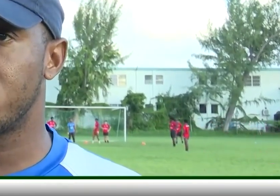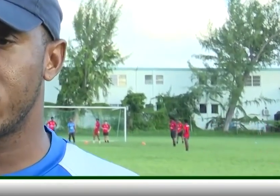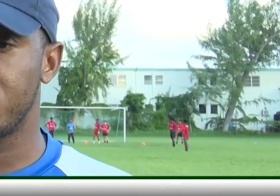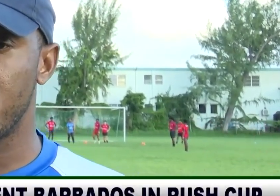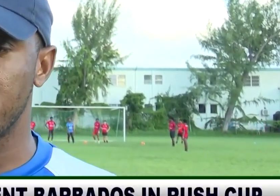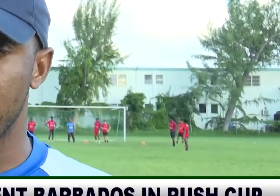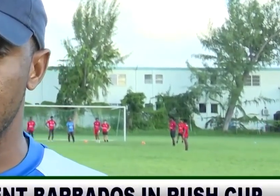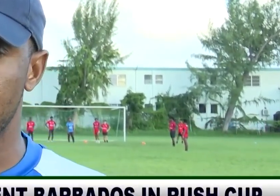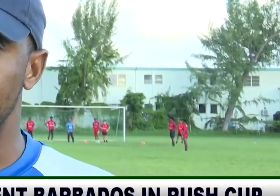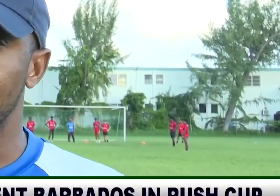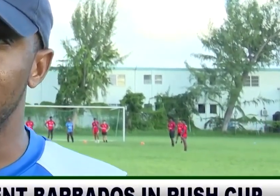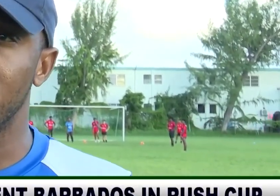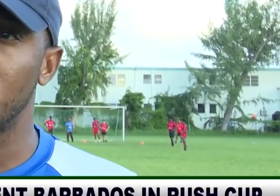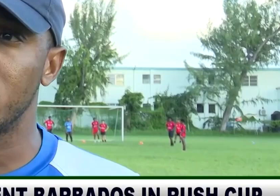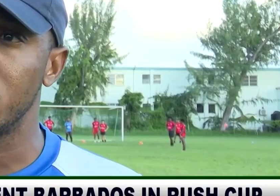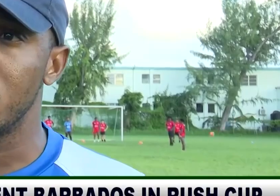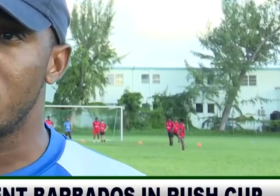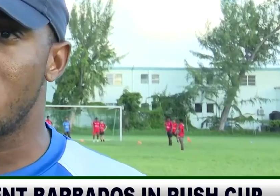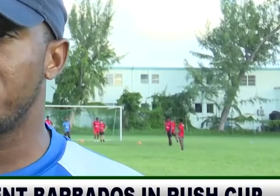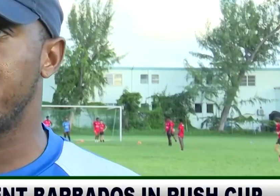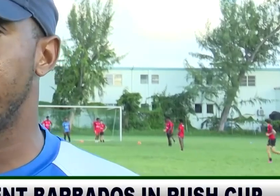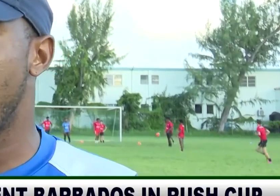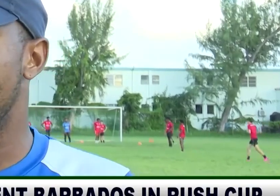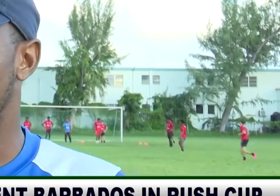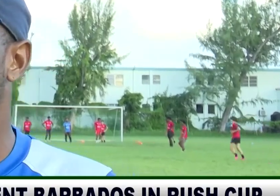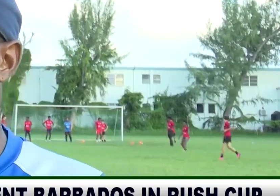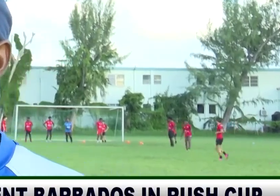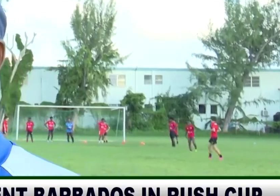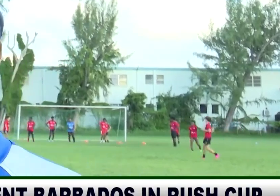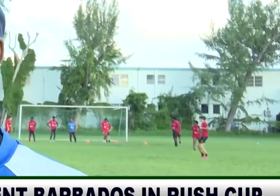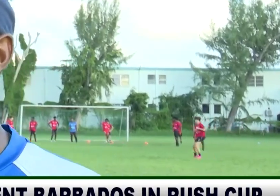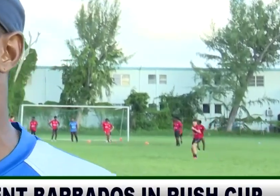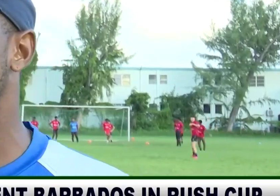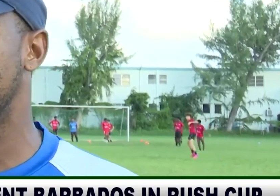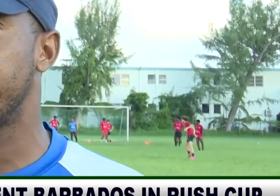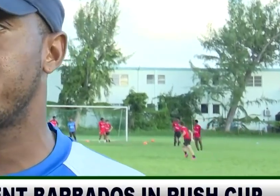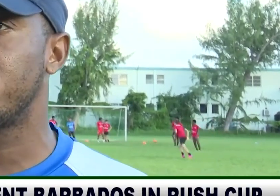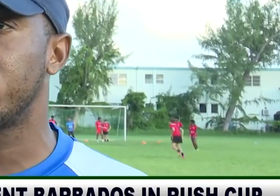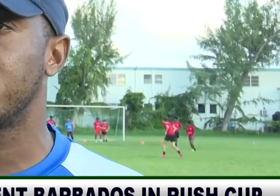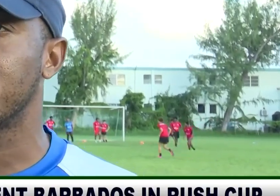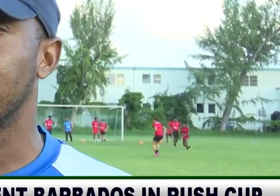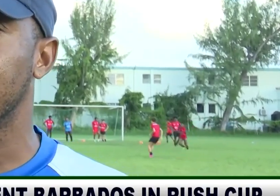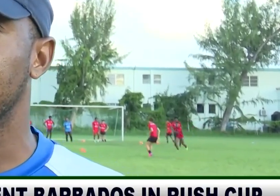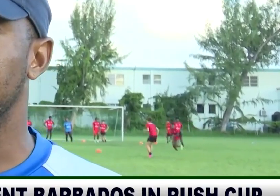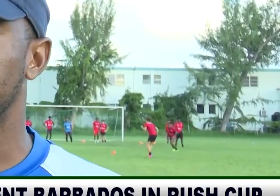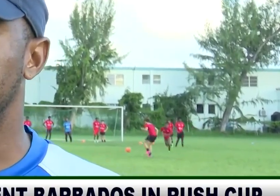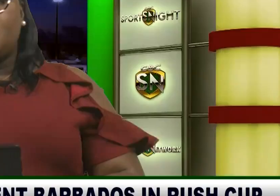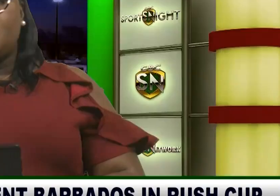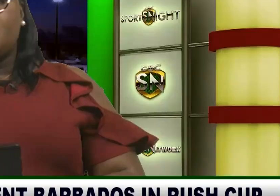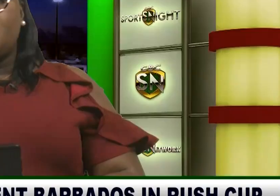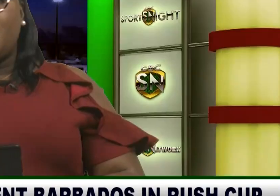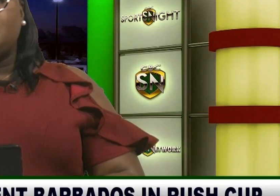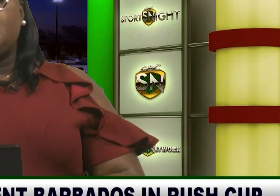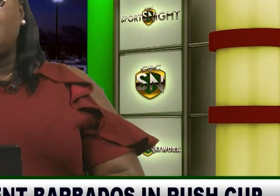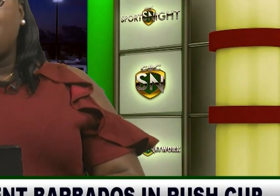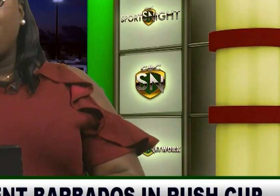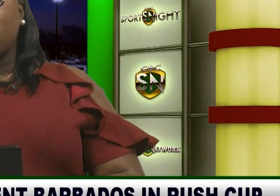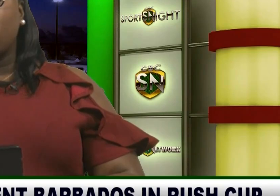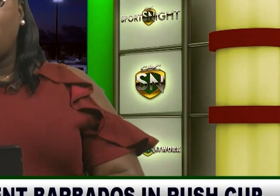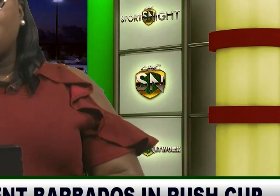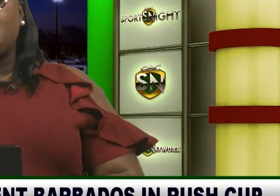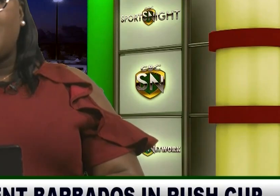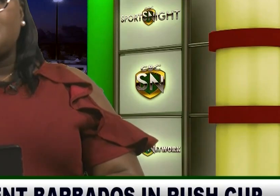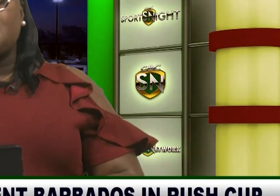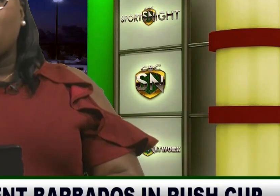also be there. So it gives the boys the opportunity to be scouted and hopefully be recruited or offered the opportunity to be recruited. Captain